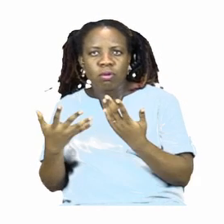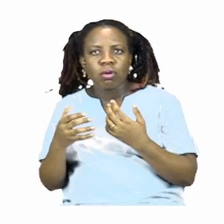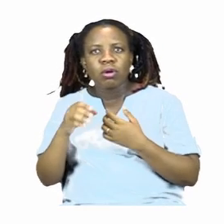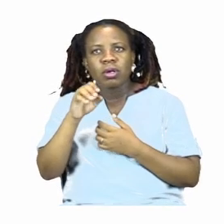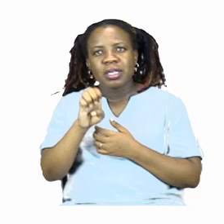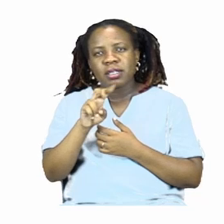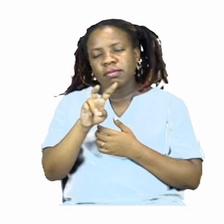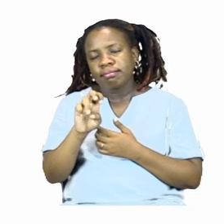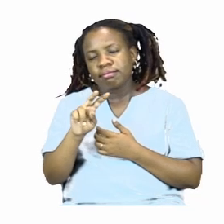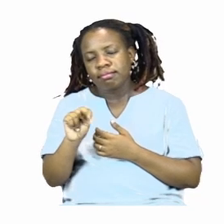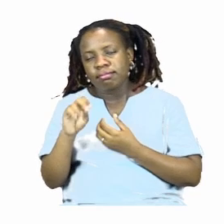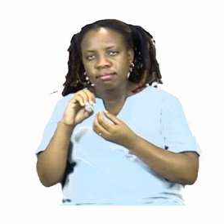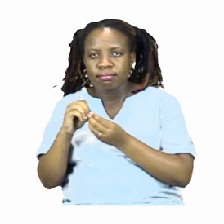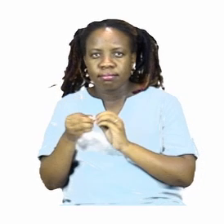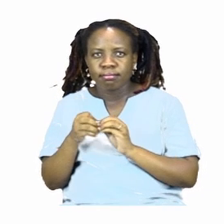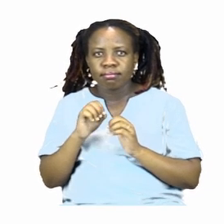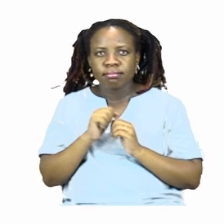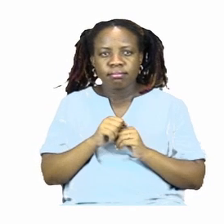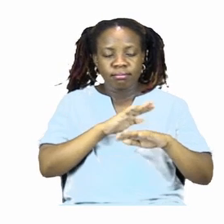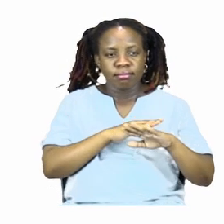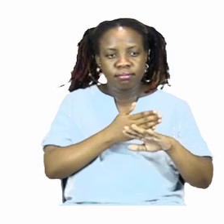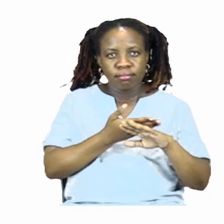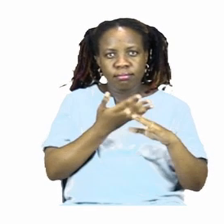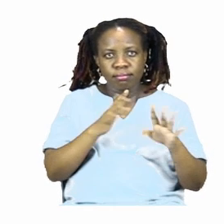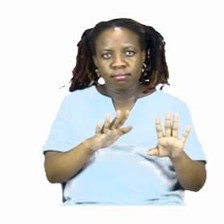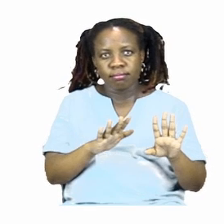you. Now the first number is the number